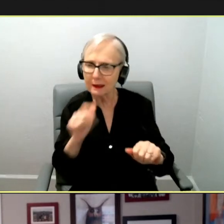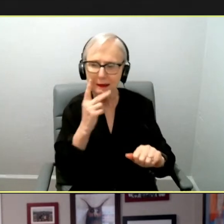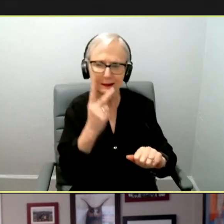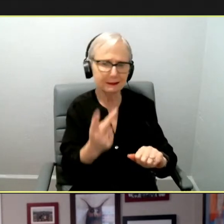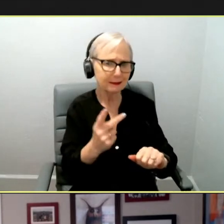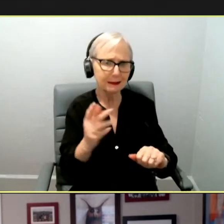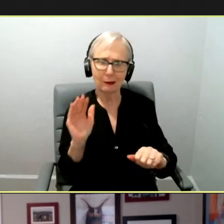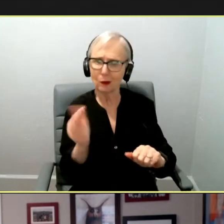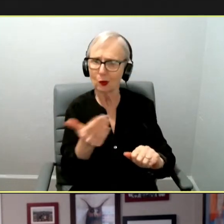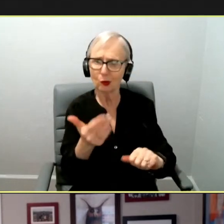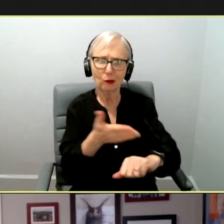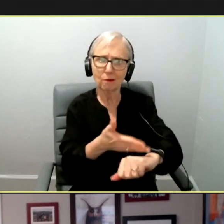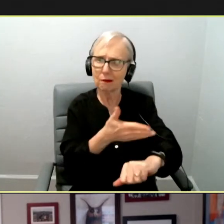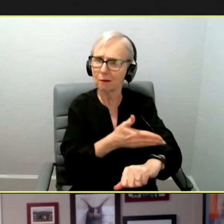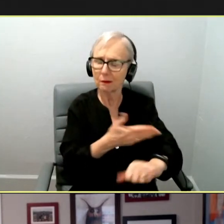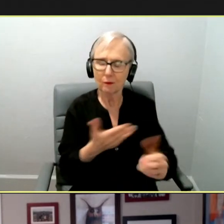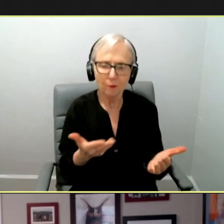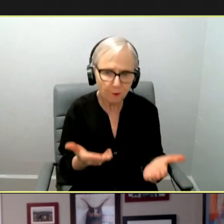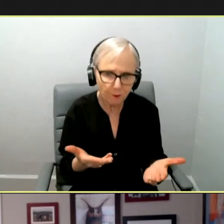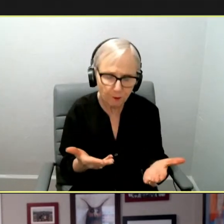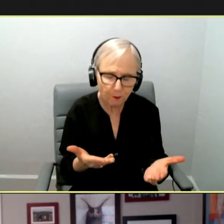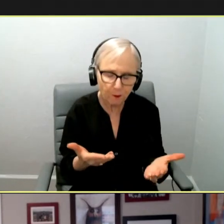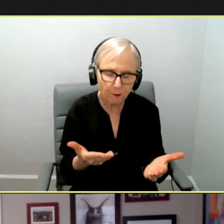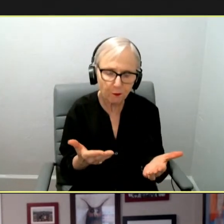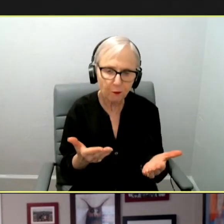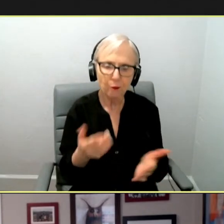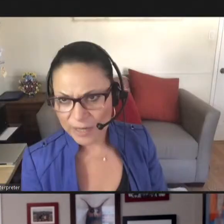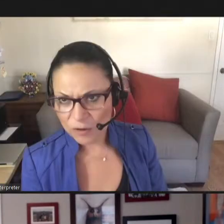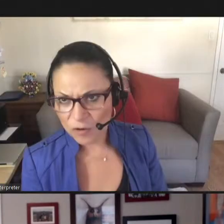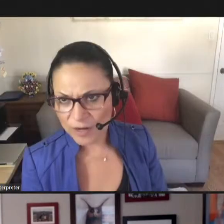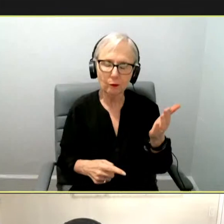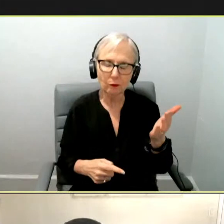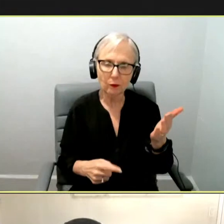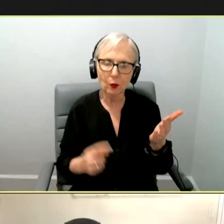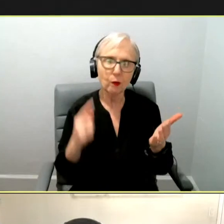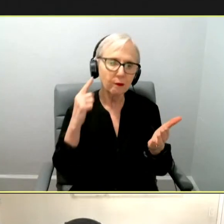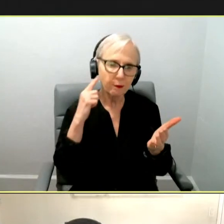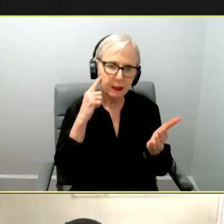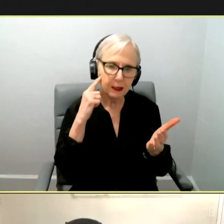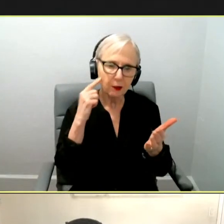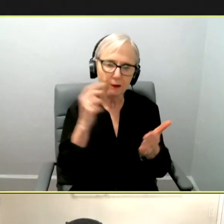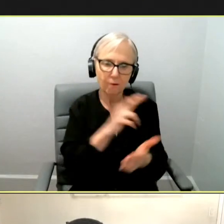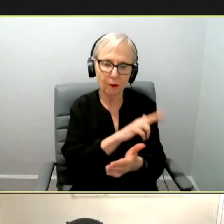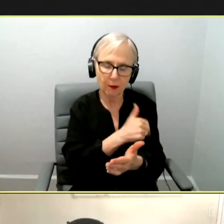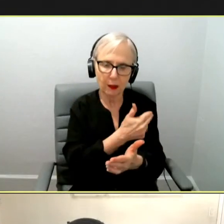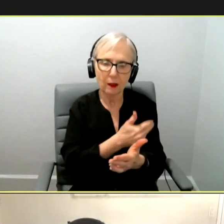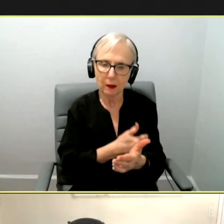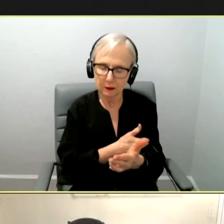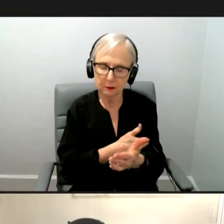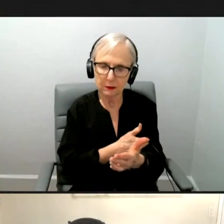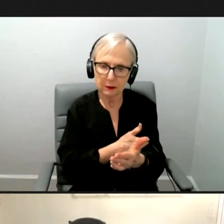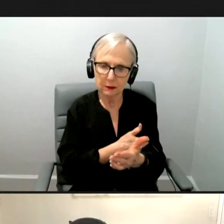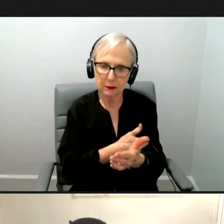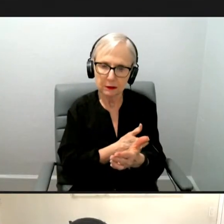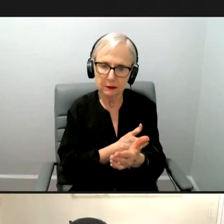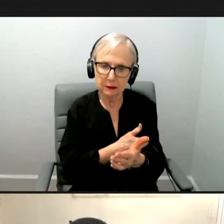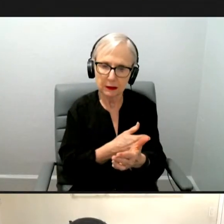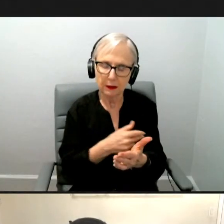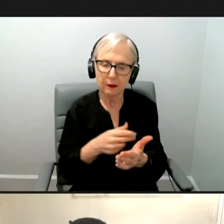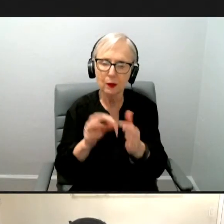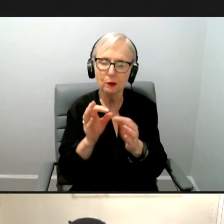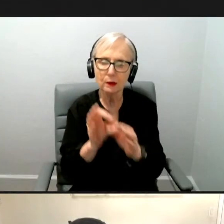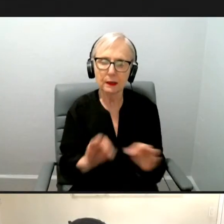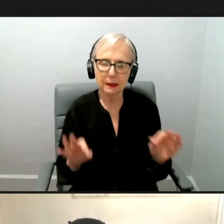has. So, what we have been hearing from our hospitals is that, there are pretty